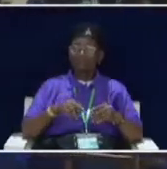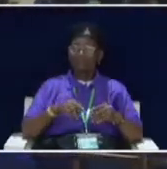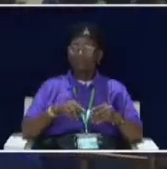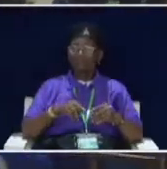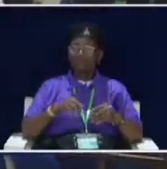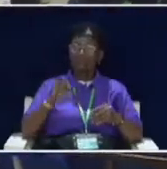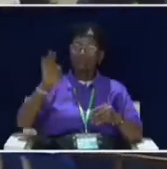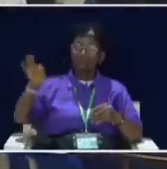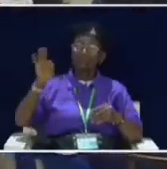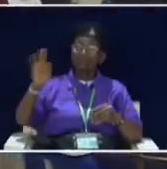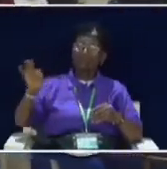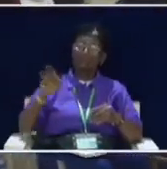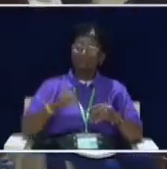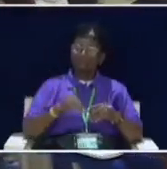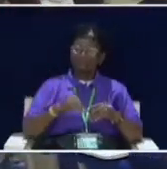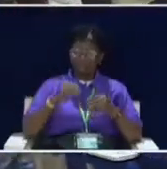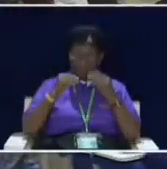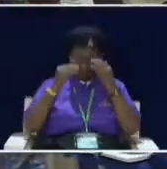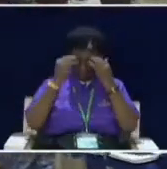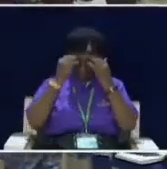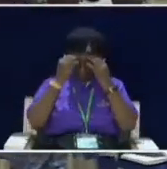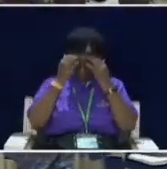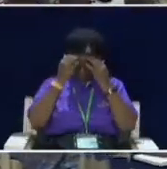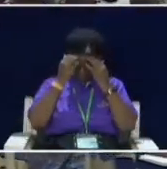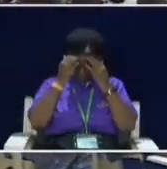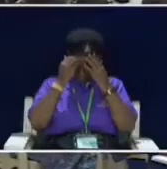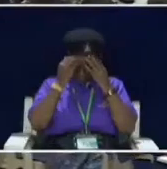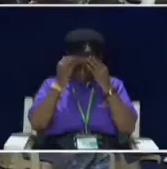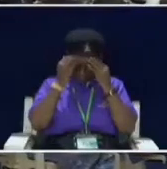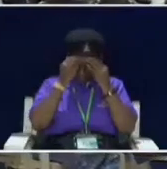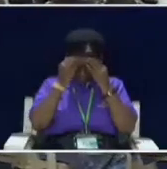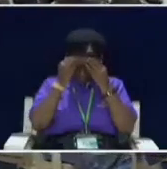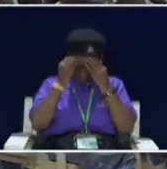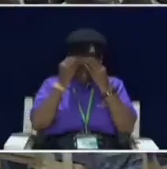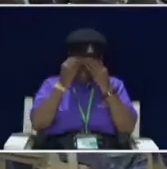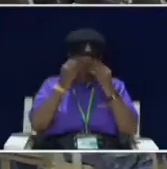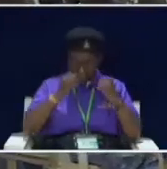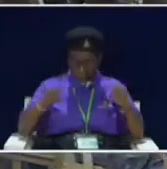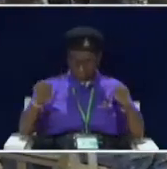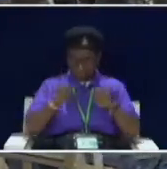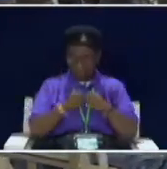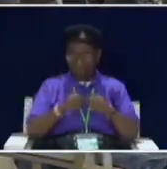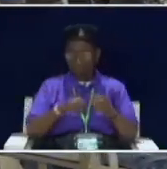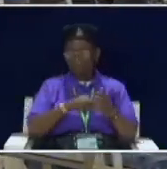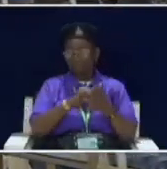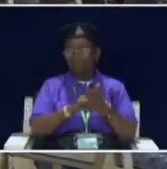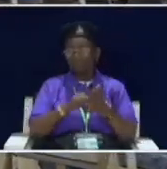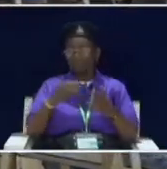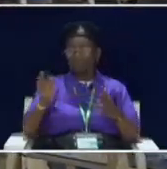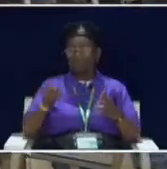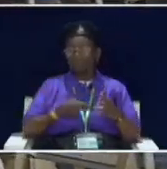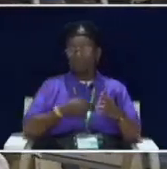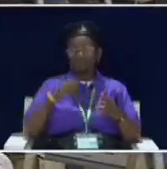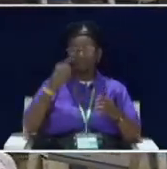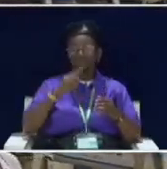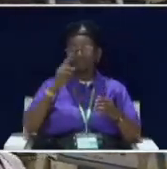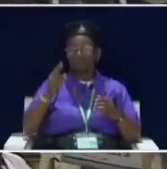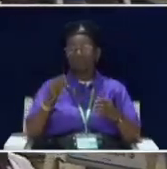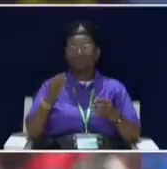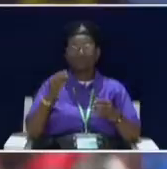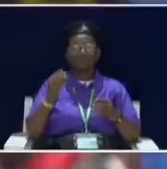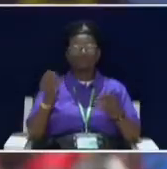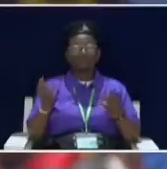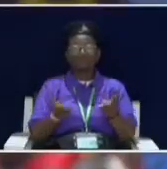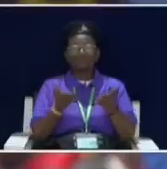ni ojo Sunday now. Even those of us who are here will be glad to hear